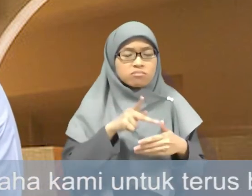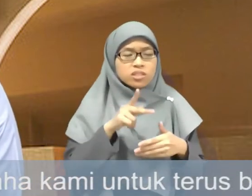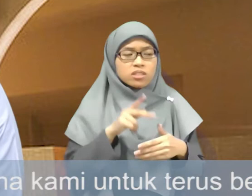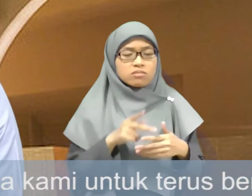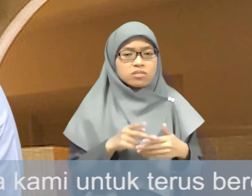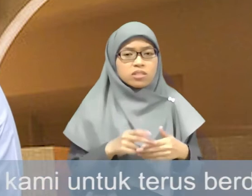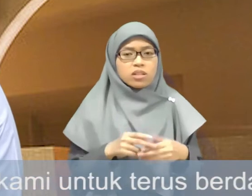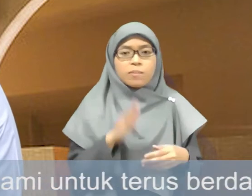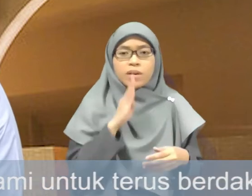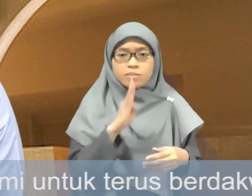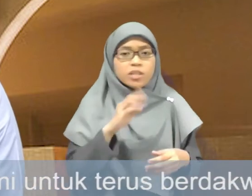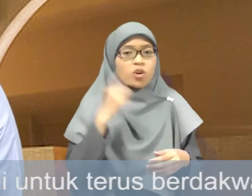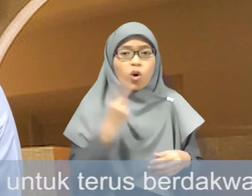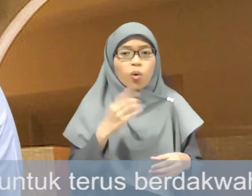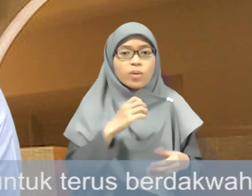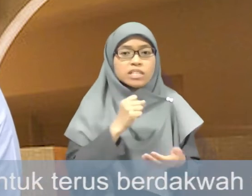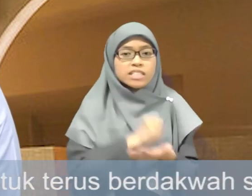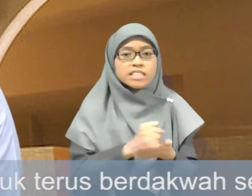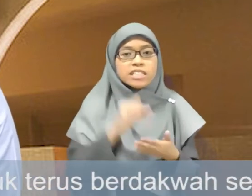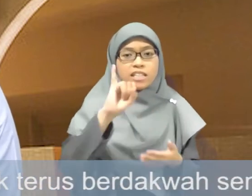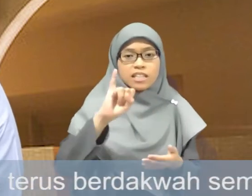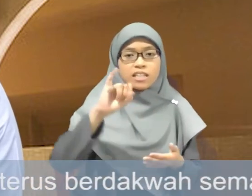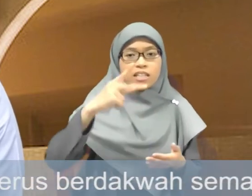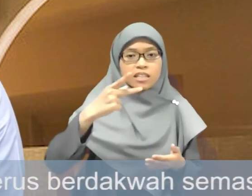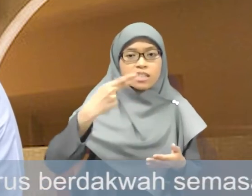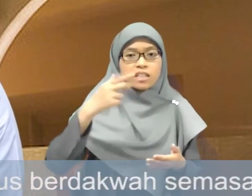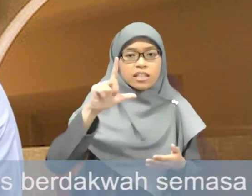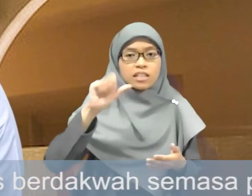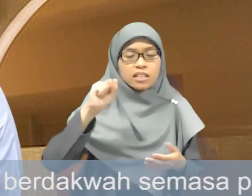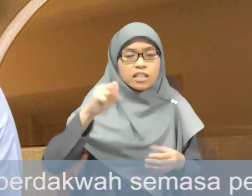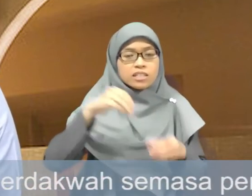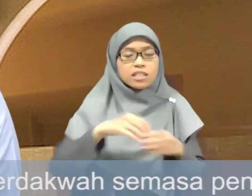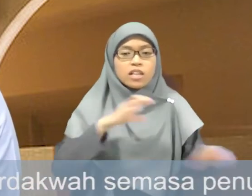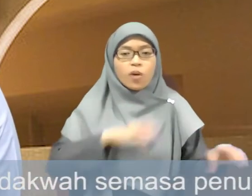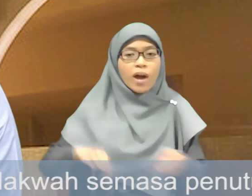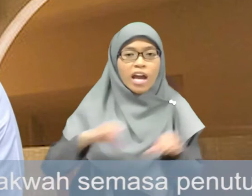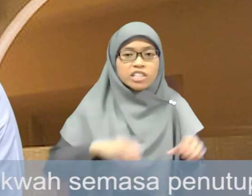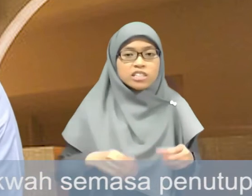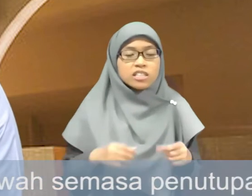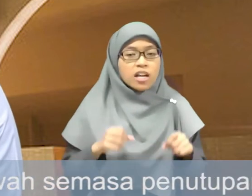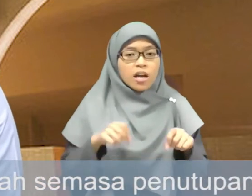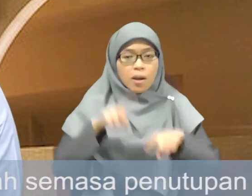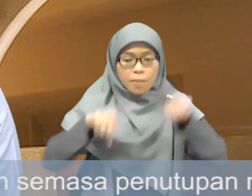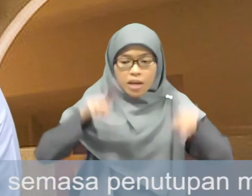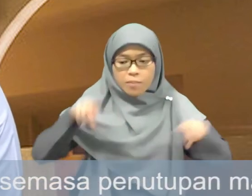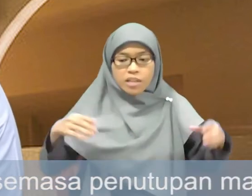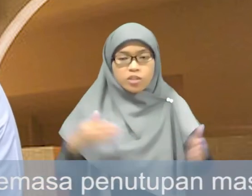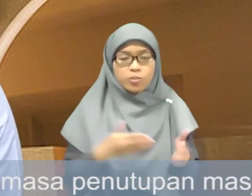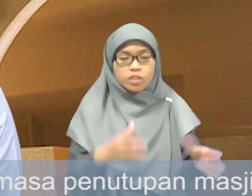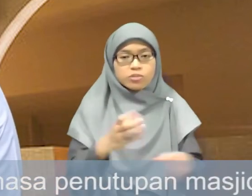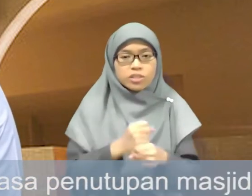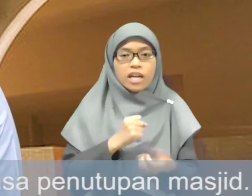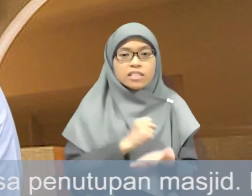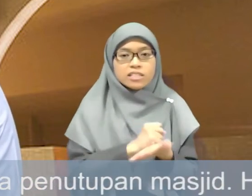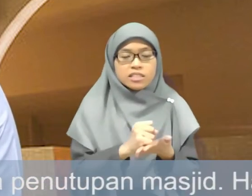do, and hence we get closer to Allah subhanahu wa ta'ala, the more sincere we will be. For example, since